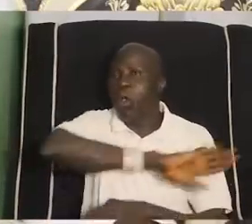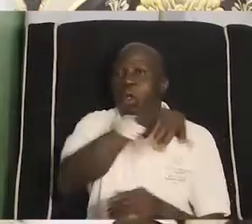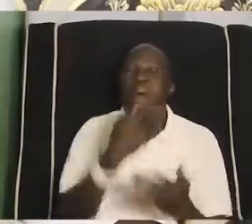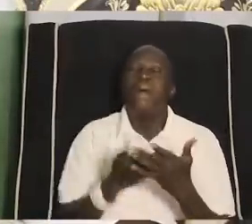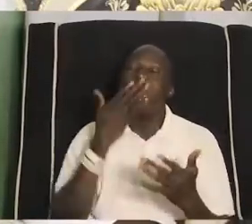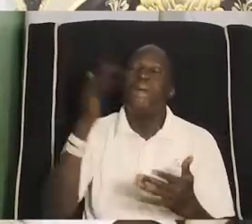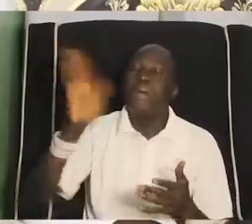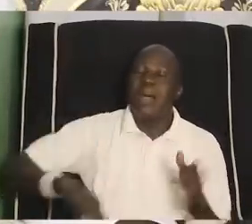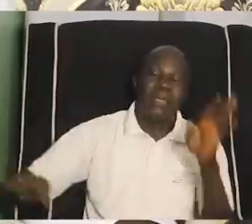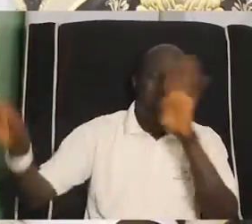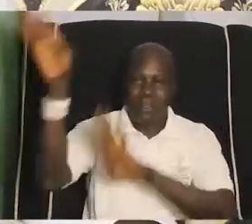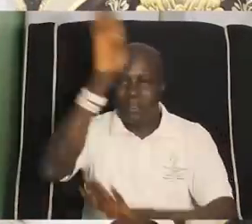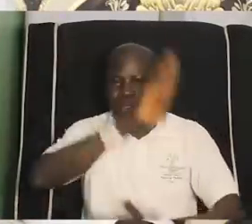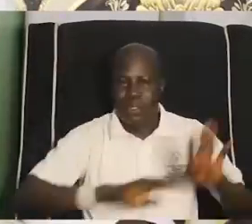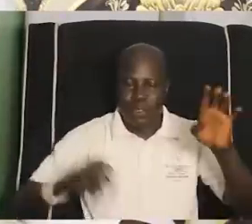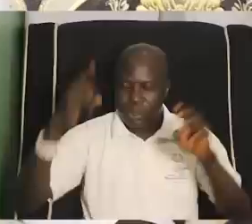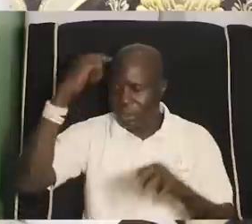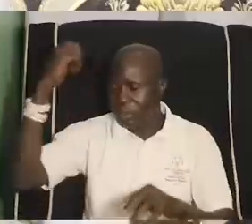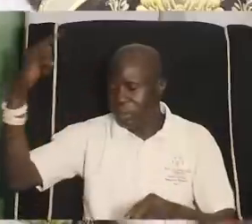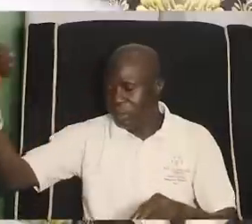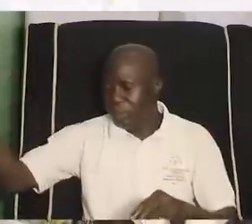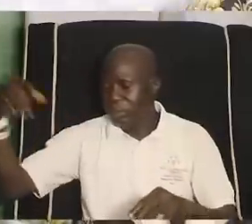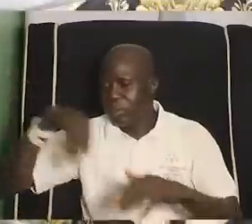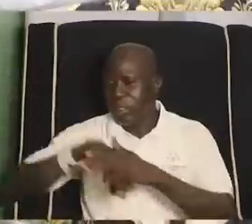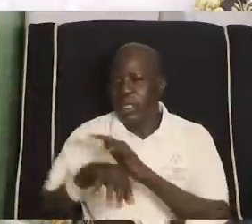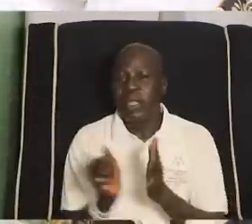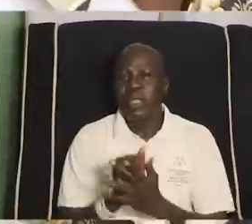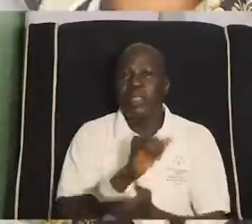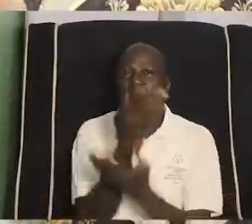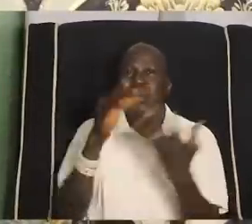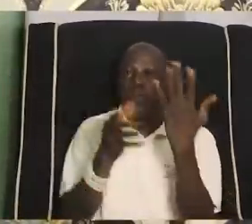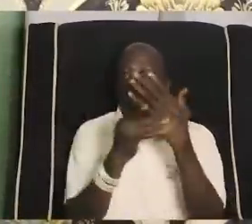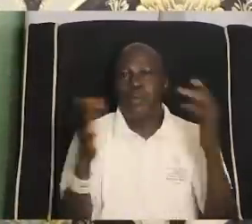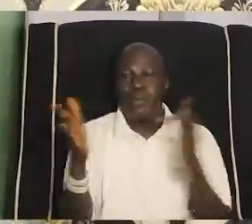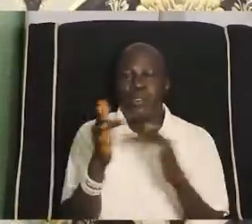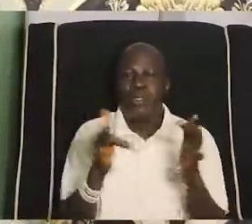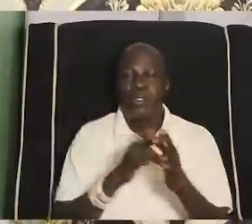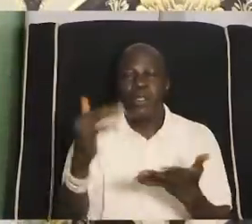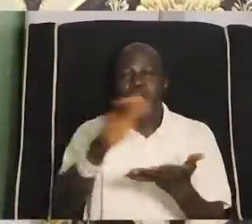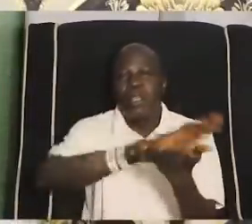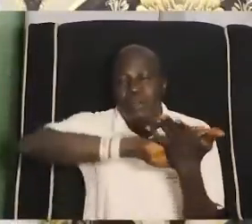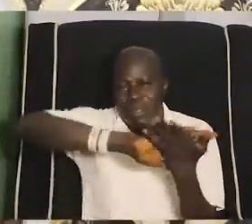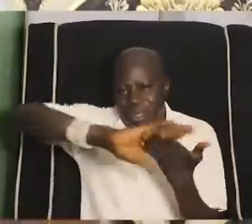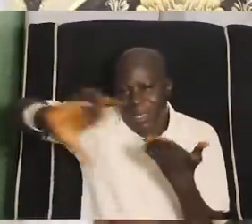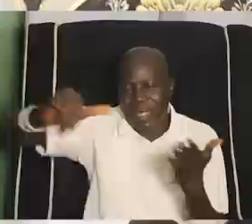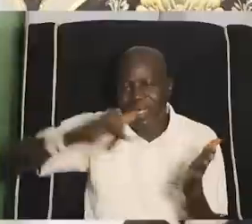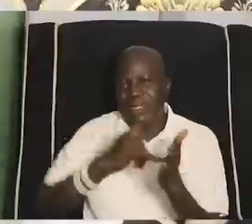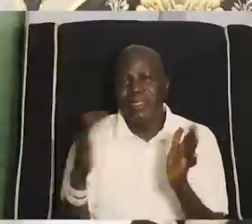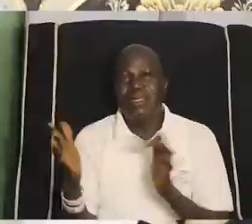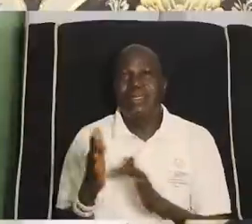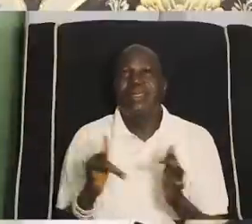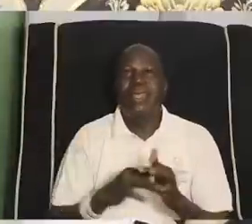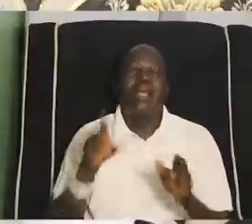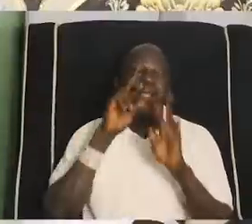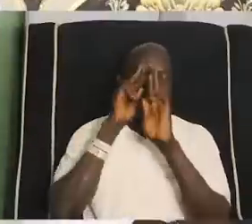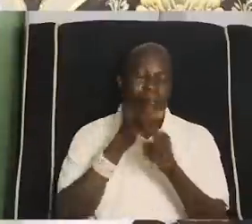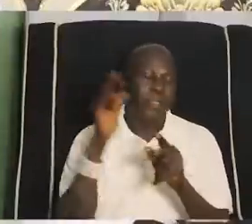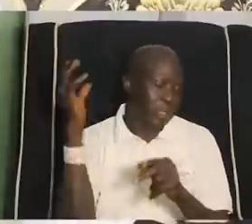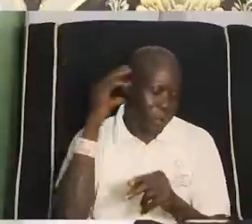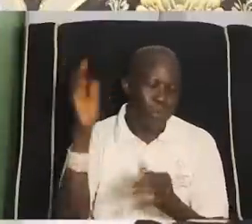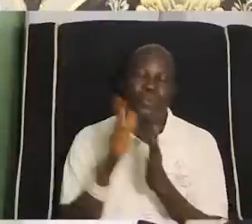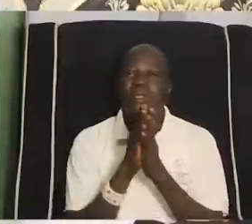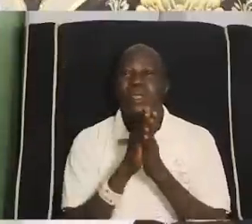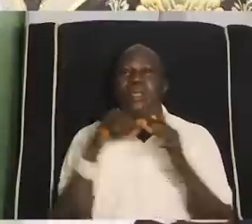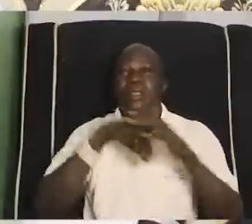lakala. Every forces of Nazareth. Ati irankiran. Eje Jesu. O ya pare. Amen. Gbadura.